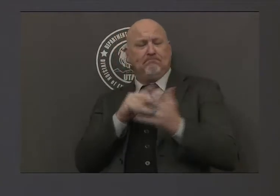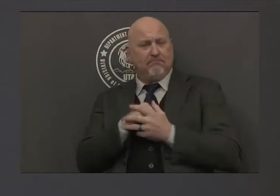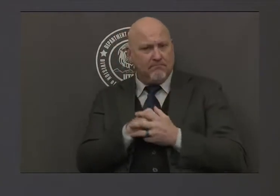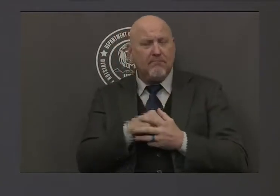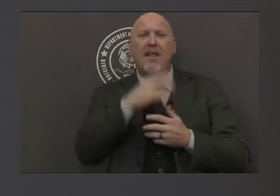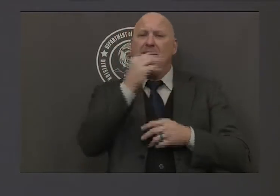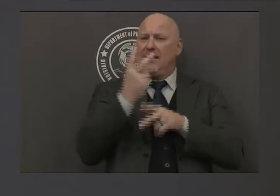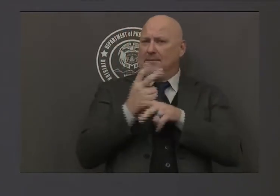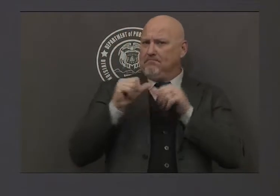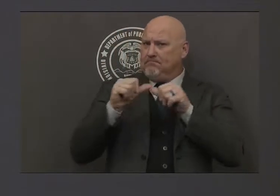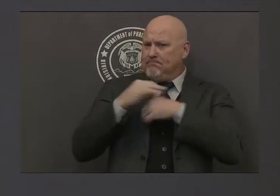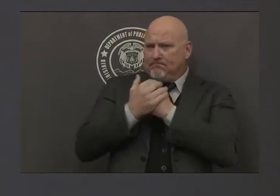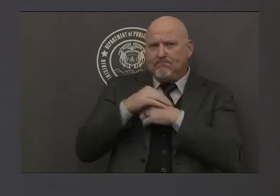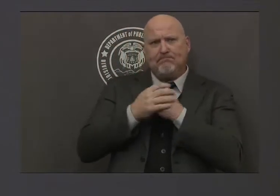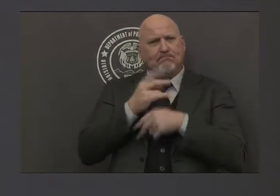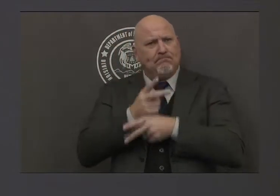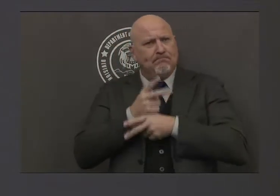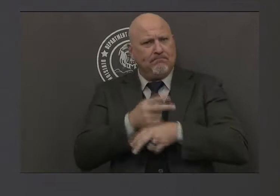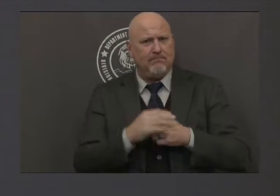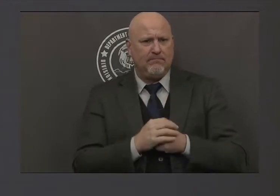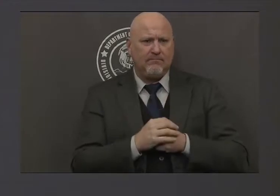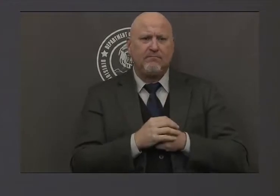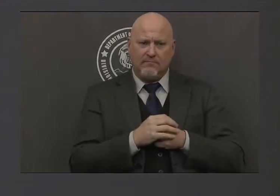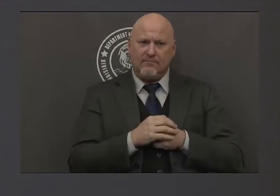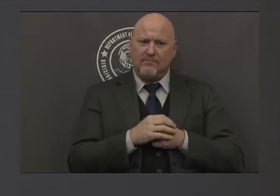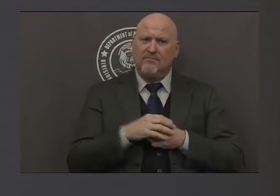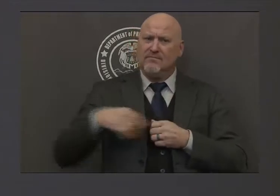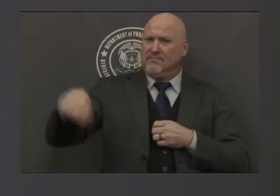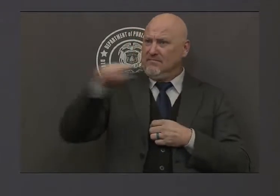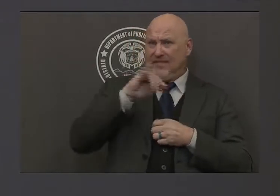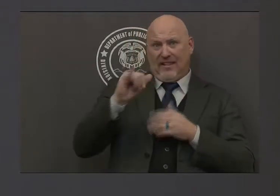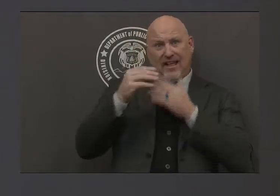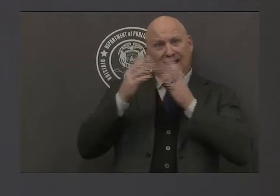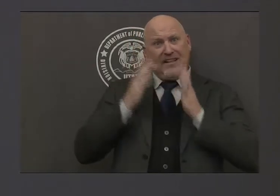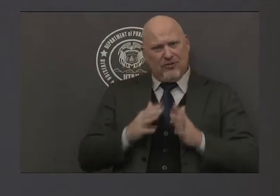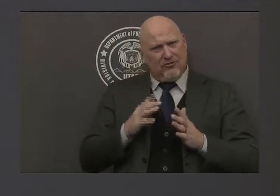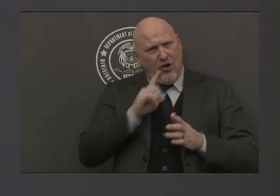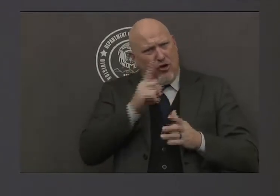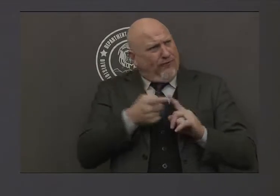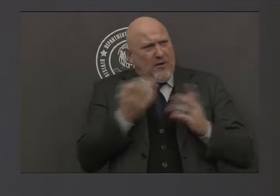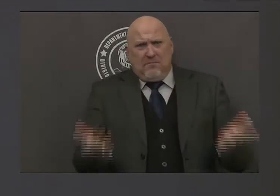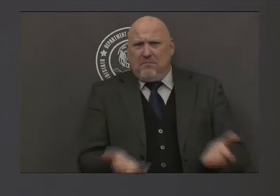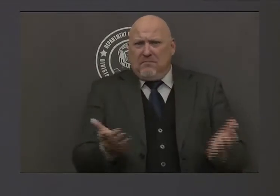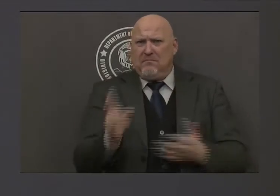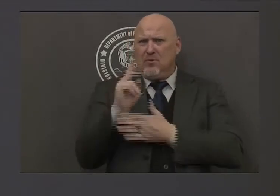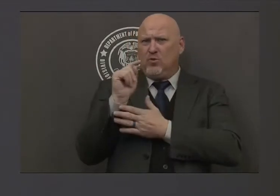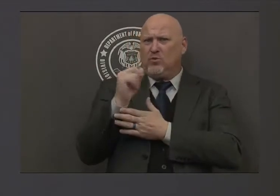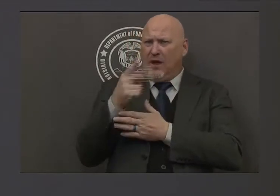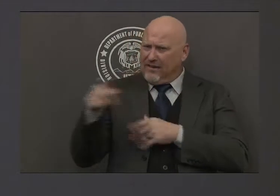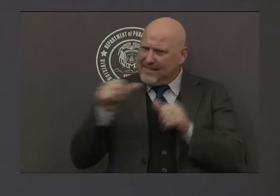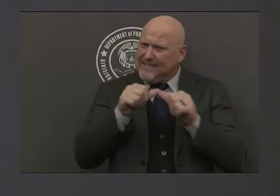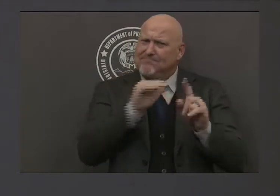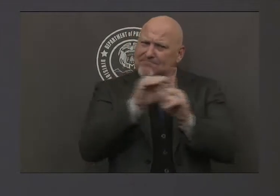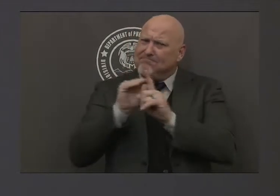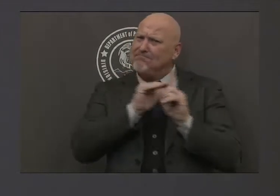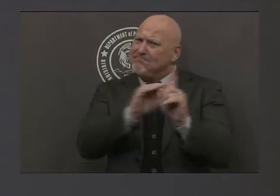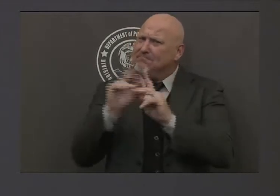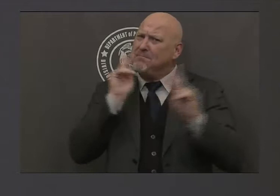religious leaders in the state, and we'd encourage all of us to follow that good counsel from our religious leaders.